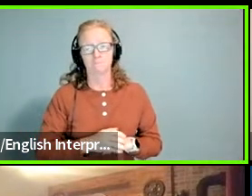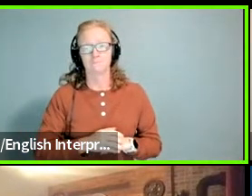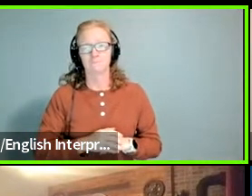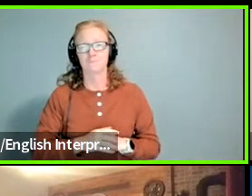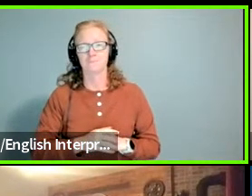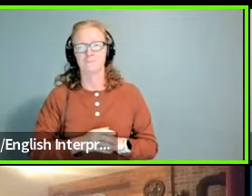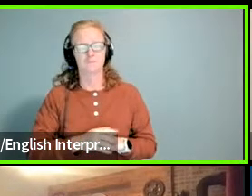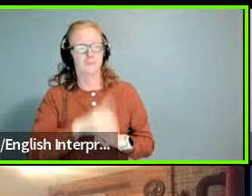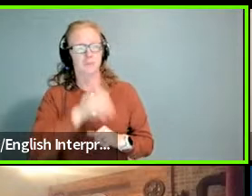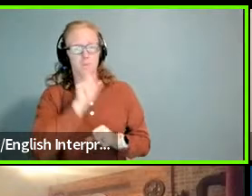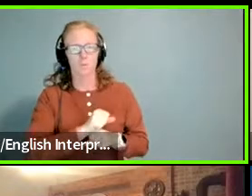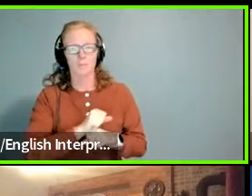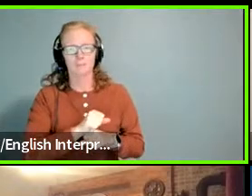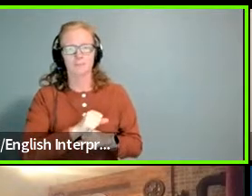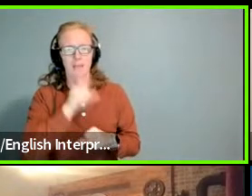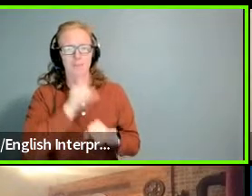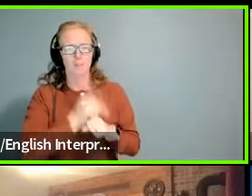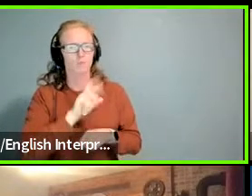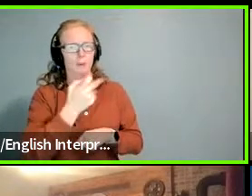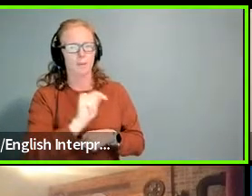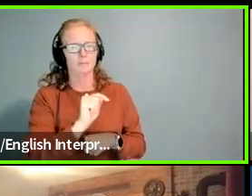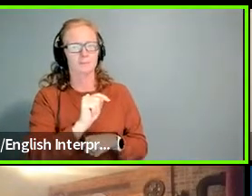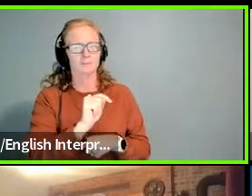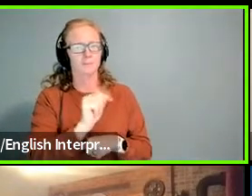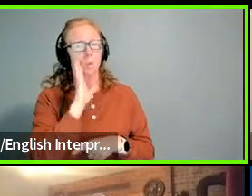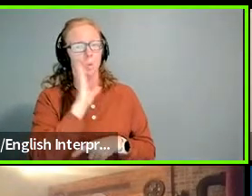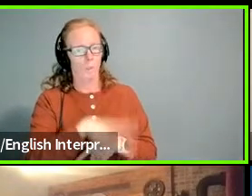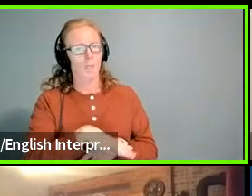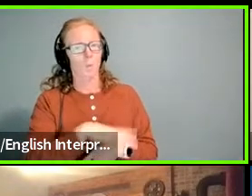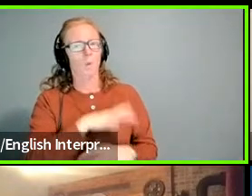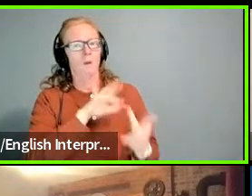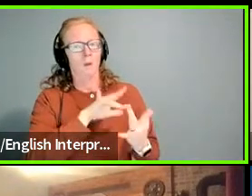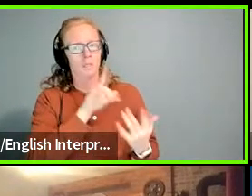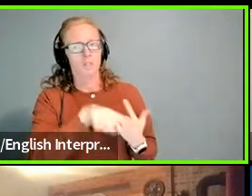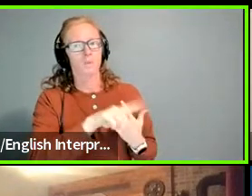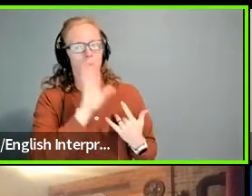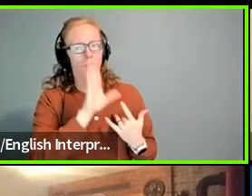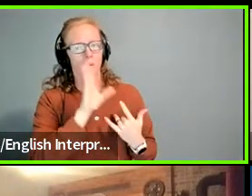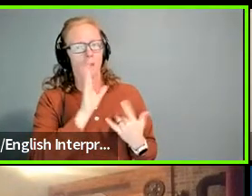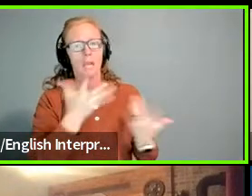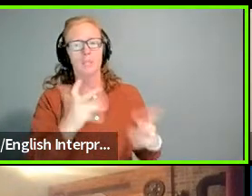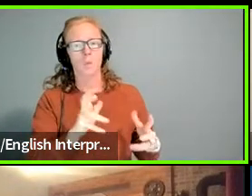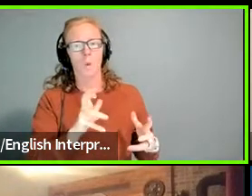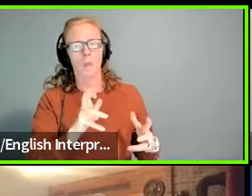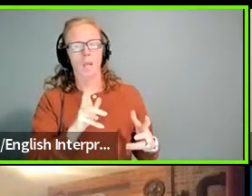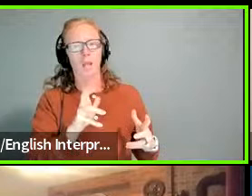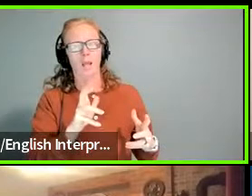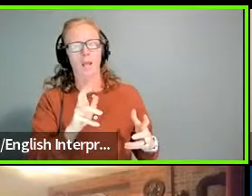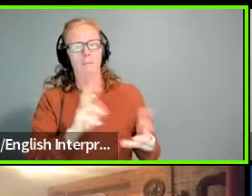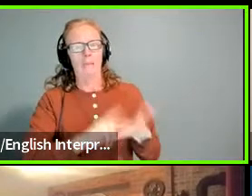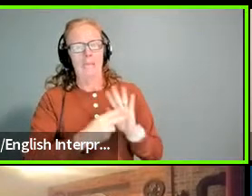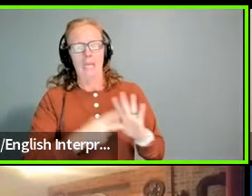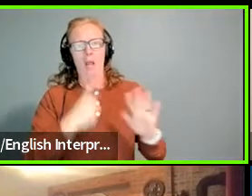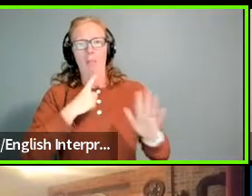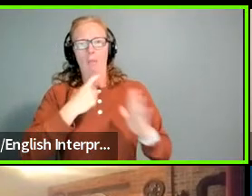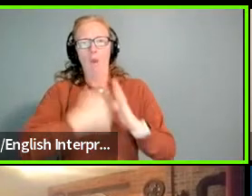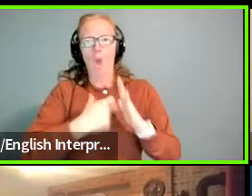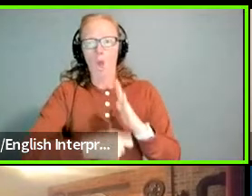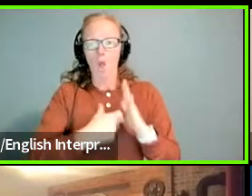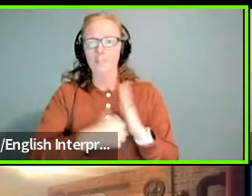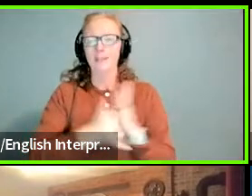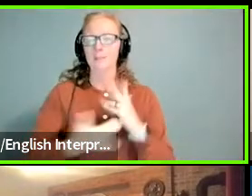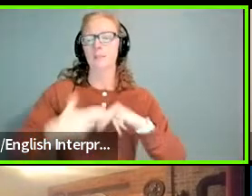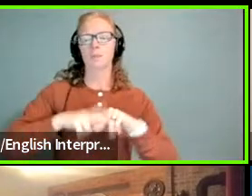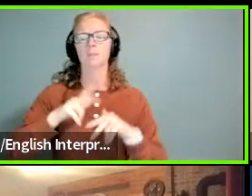Yeah, absolutely, Robert. And we will pick you up on that. And I don't want to, I didn't want to imply that the cost of the workers were the increase. It